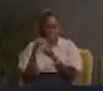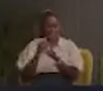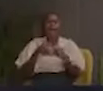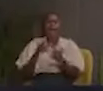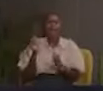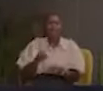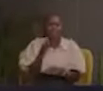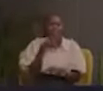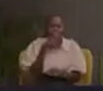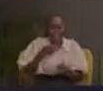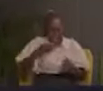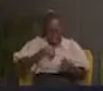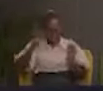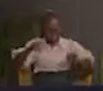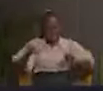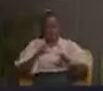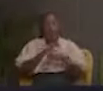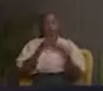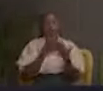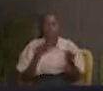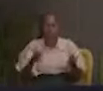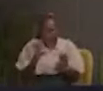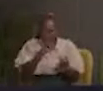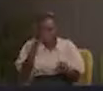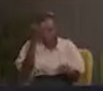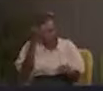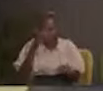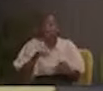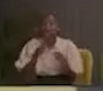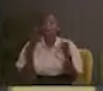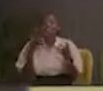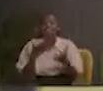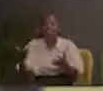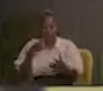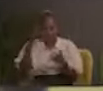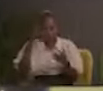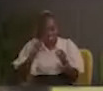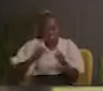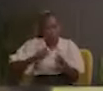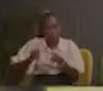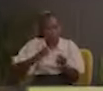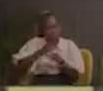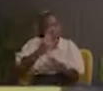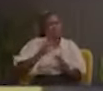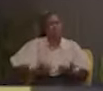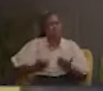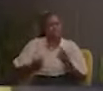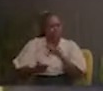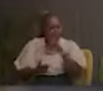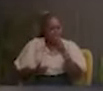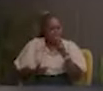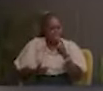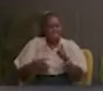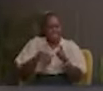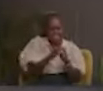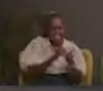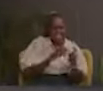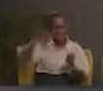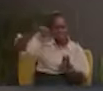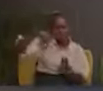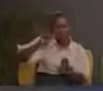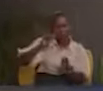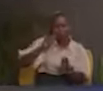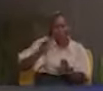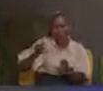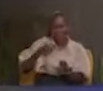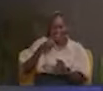do all things? Do you know how many things to be done in your life? And yet he says, I can do all things. If he stopped there,